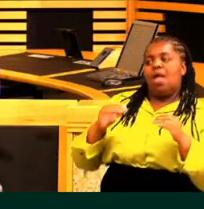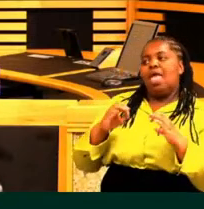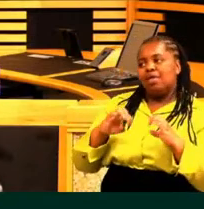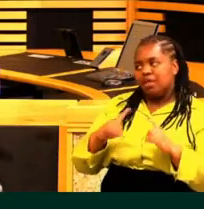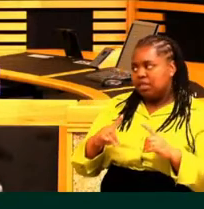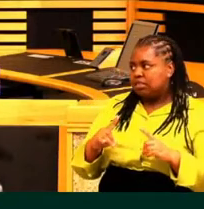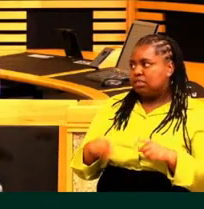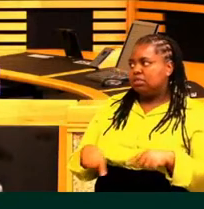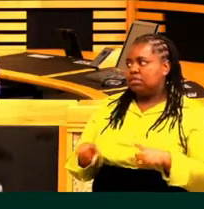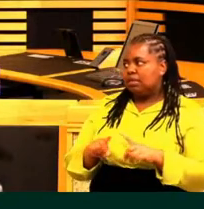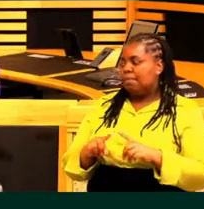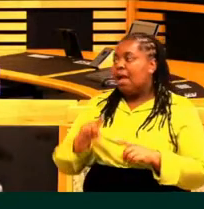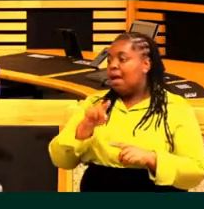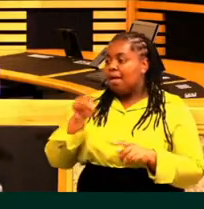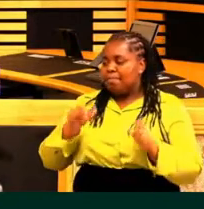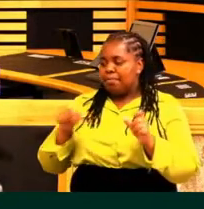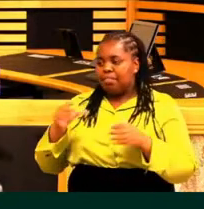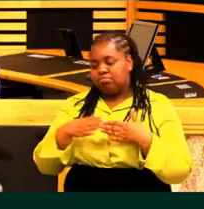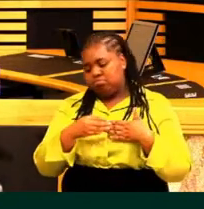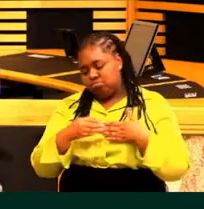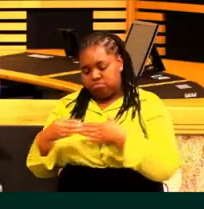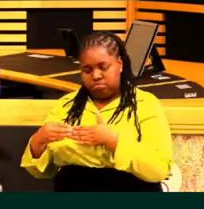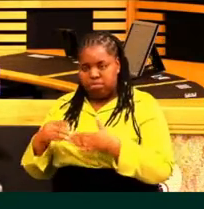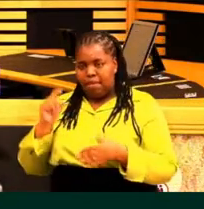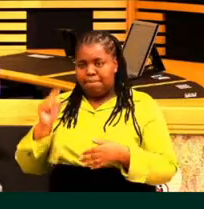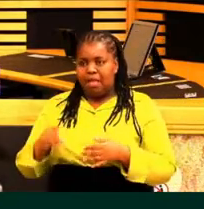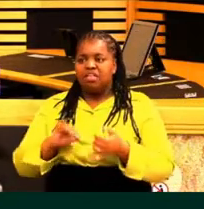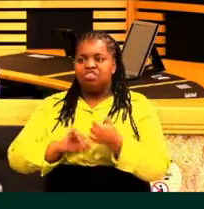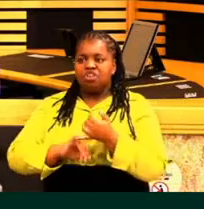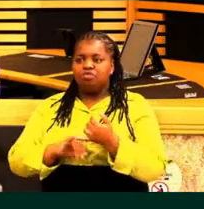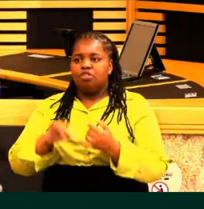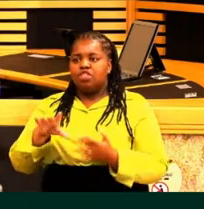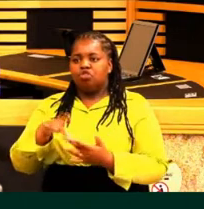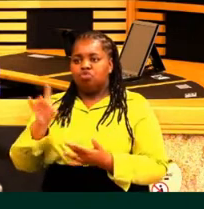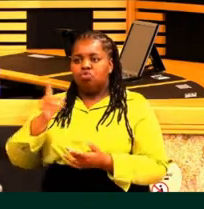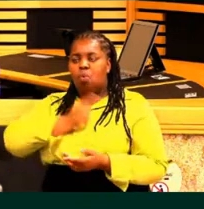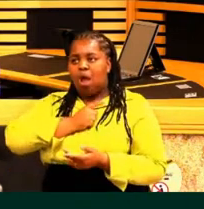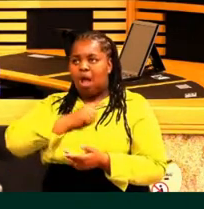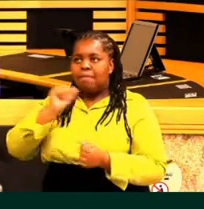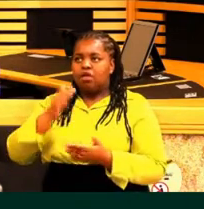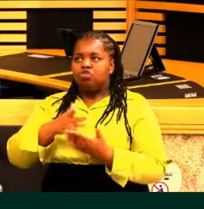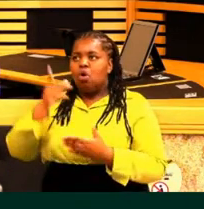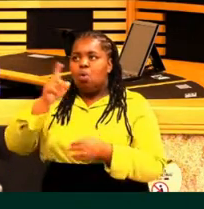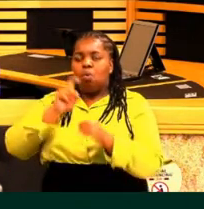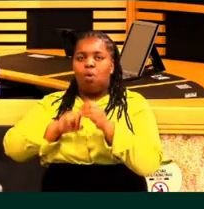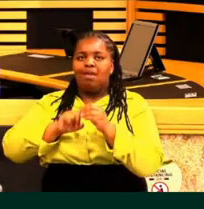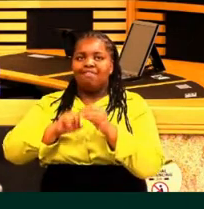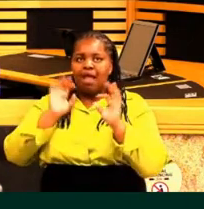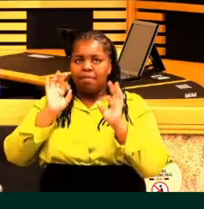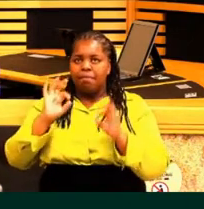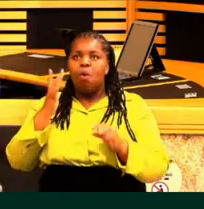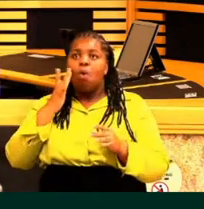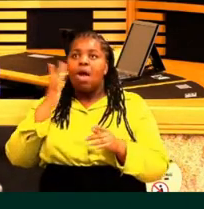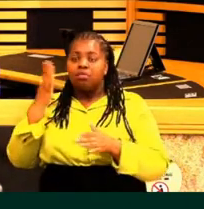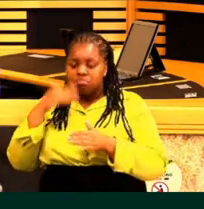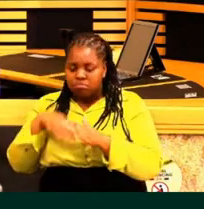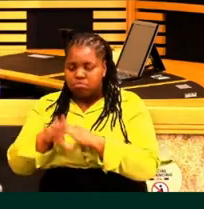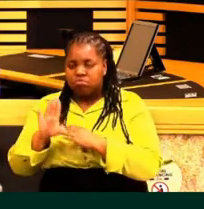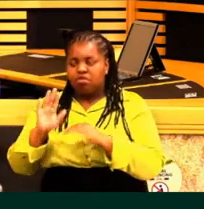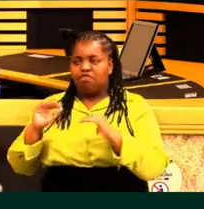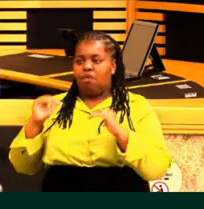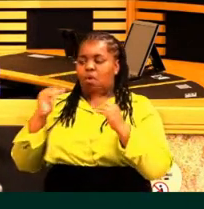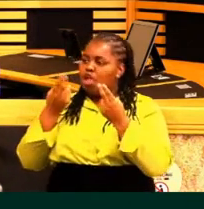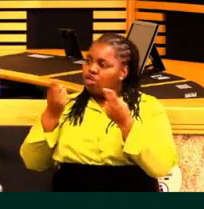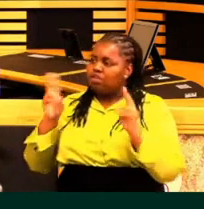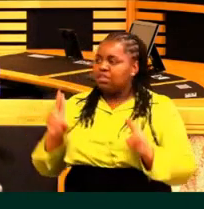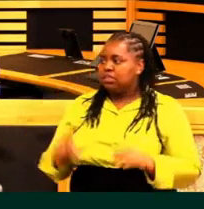and abandonment in terms of subjects that they choose qualify when they enter institutions of Higher